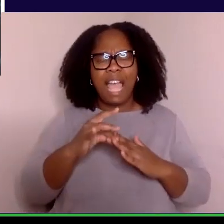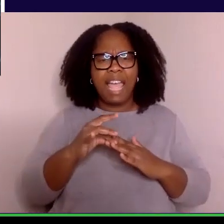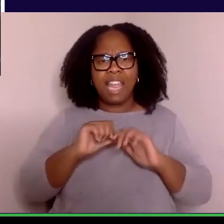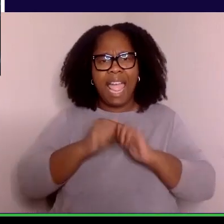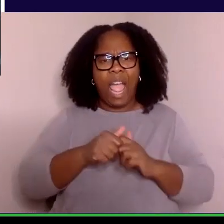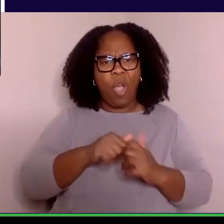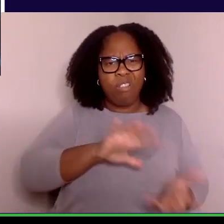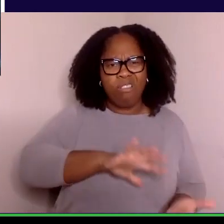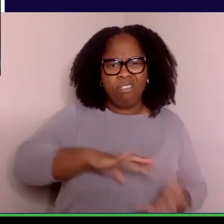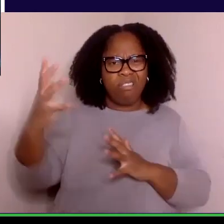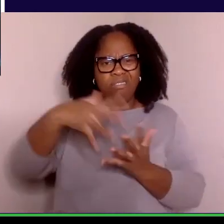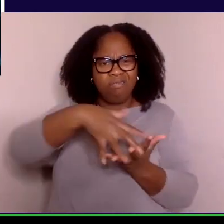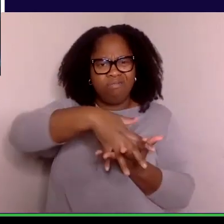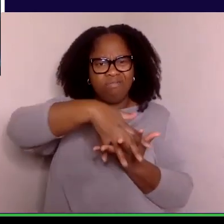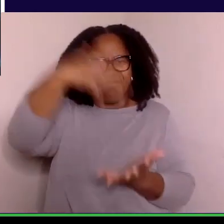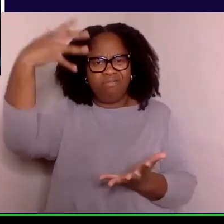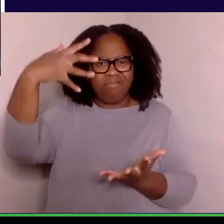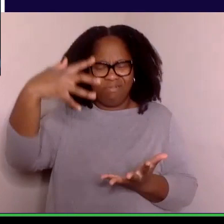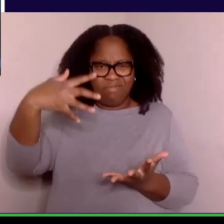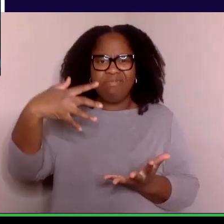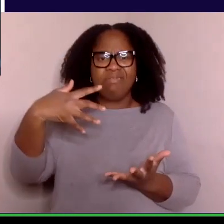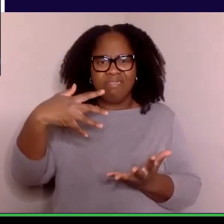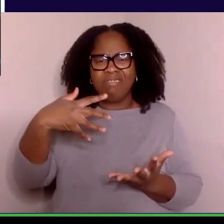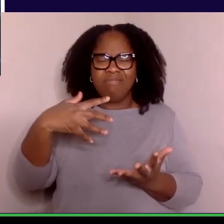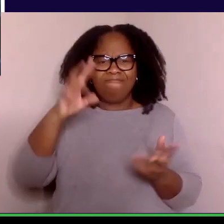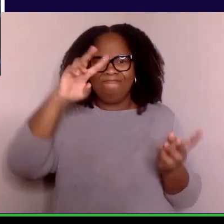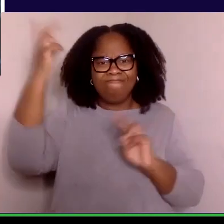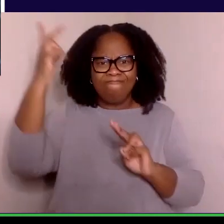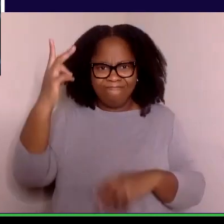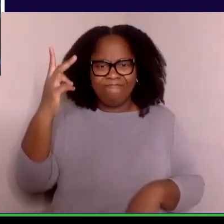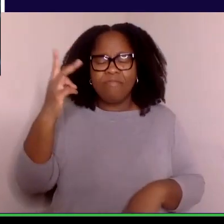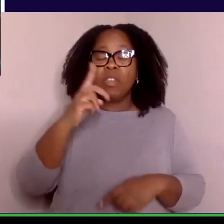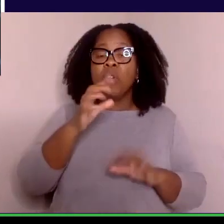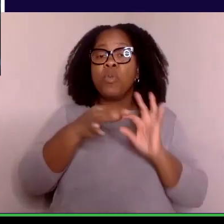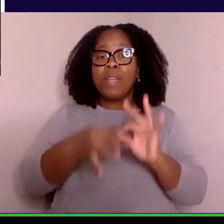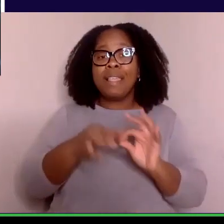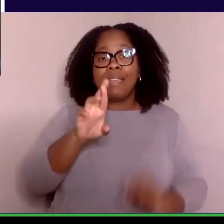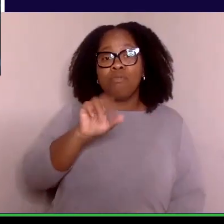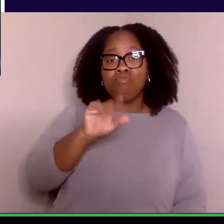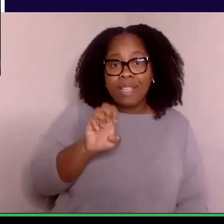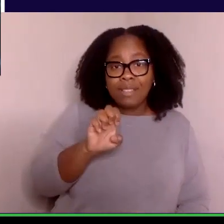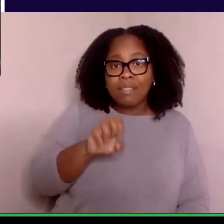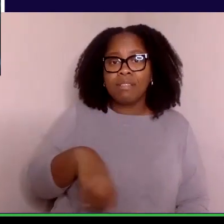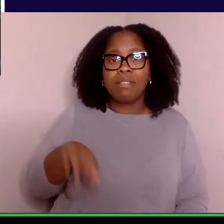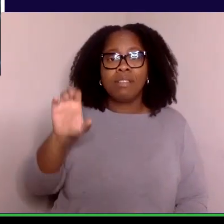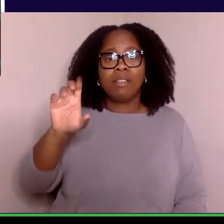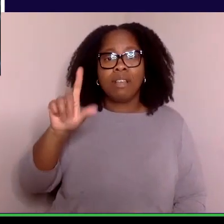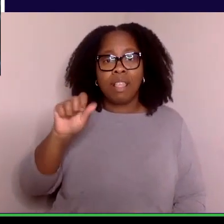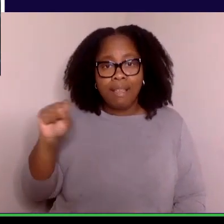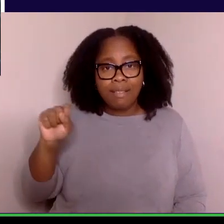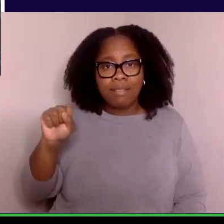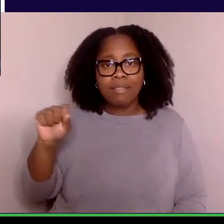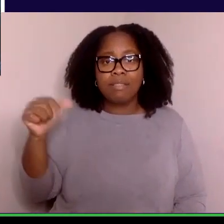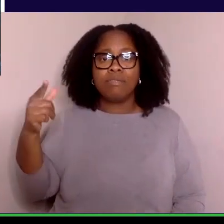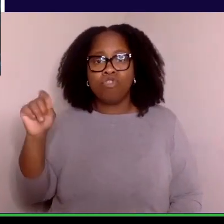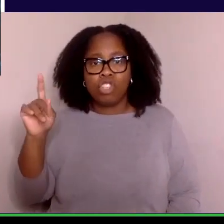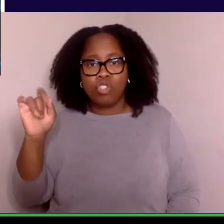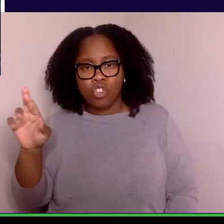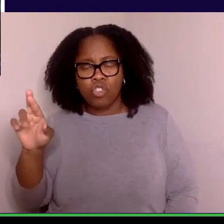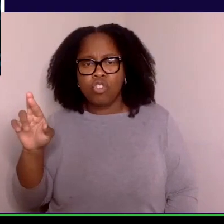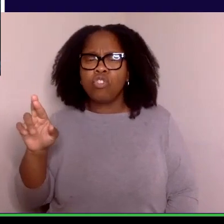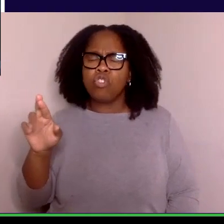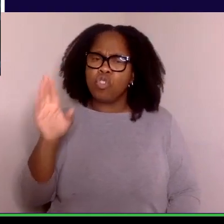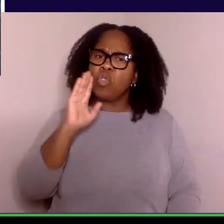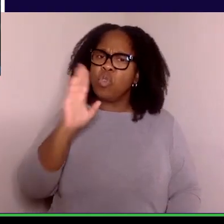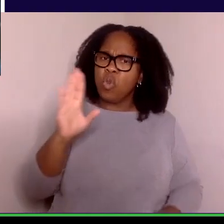race, class, and gender, carves out a path to collective liberation, and we'll put the